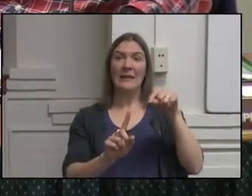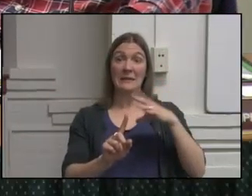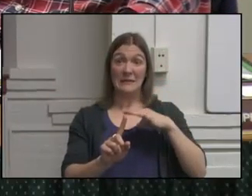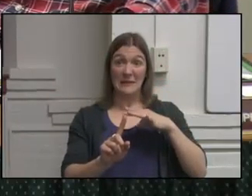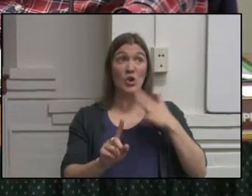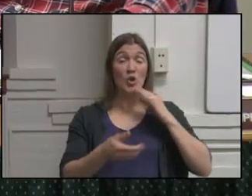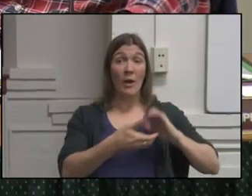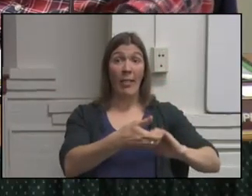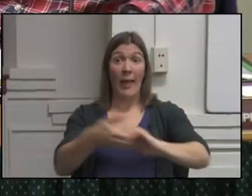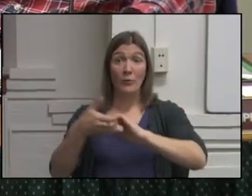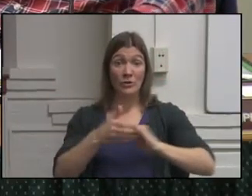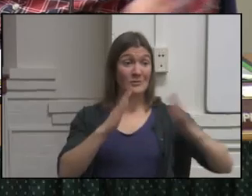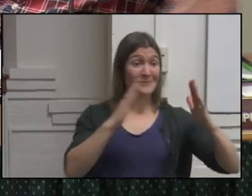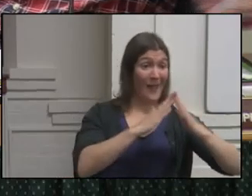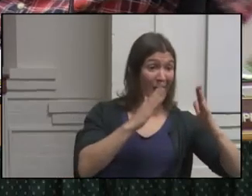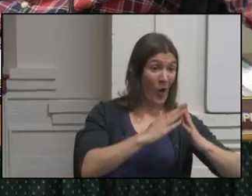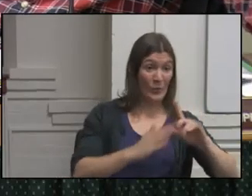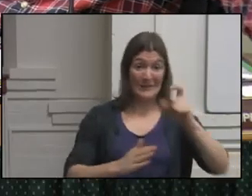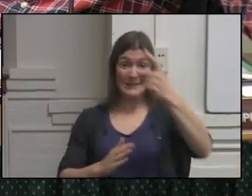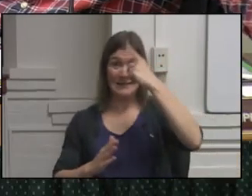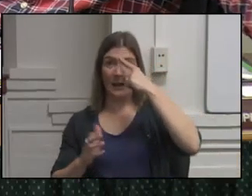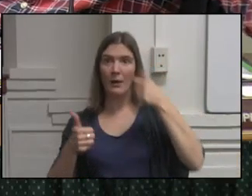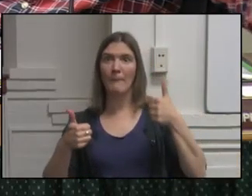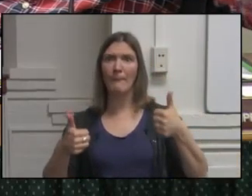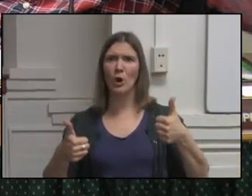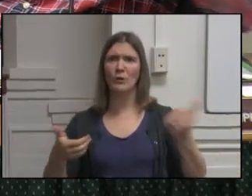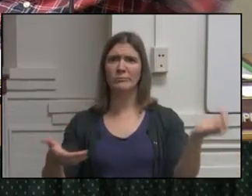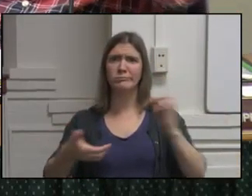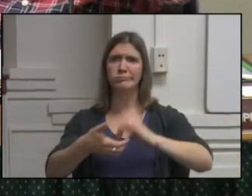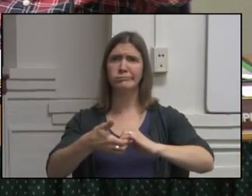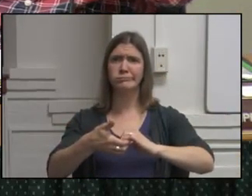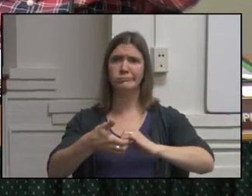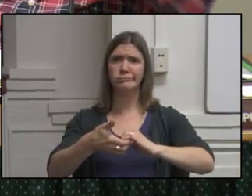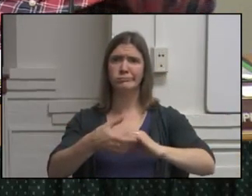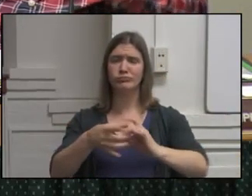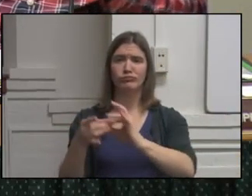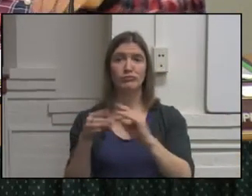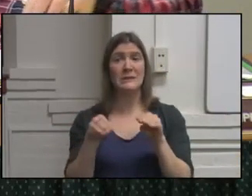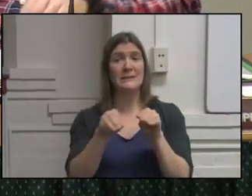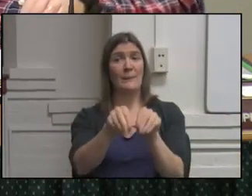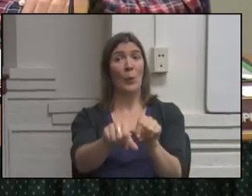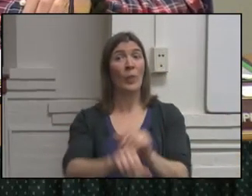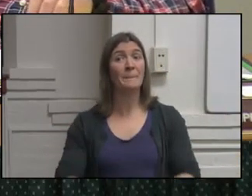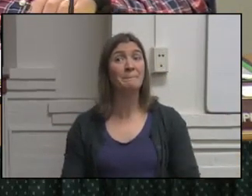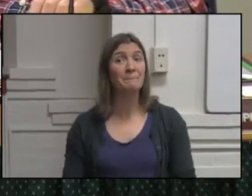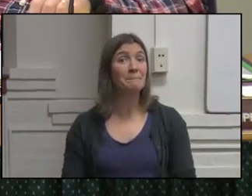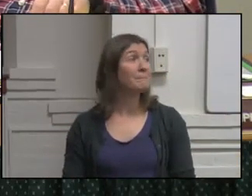nice collaboration between the town and the state and Windham Regional.